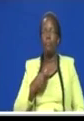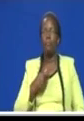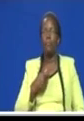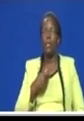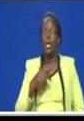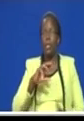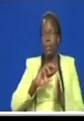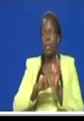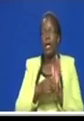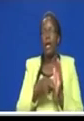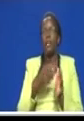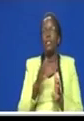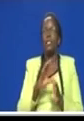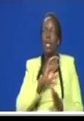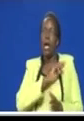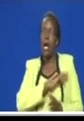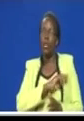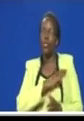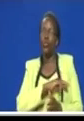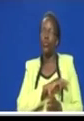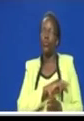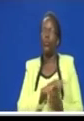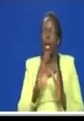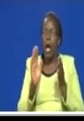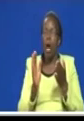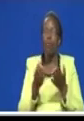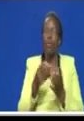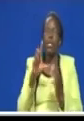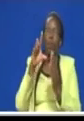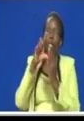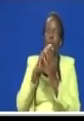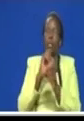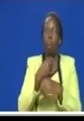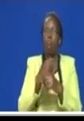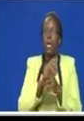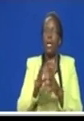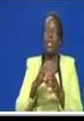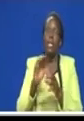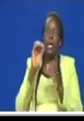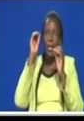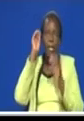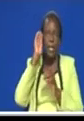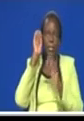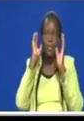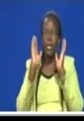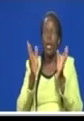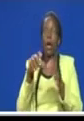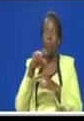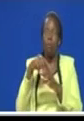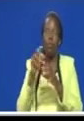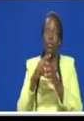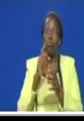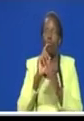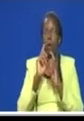That is the attitude. How will the words make the listener feel about the one speaking? That is the attitude of the